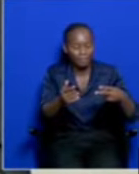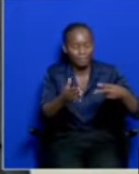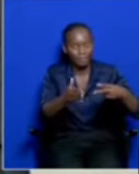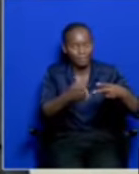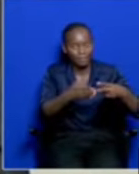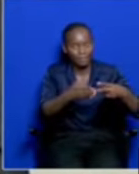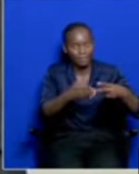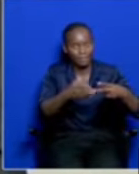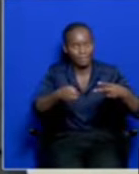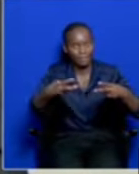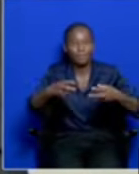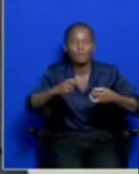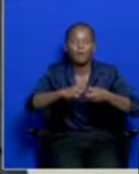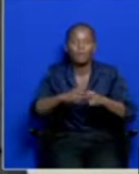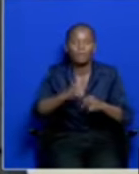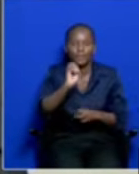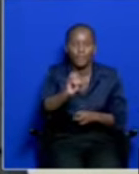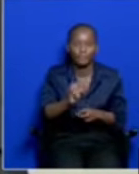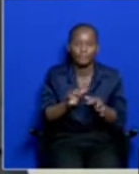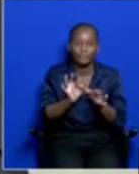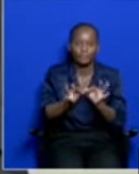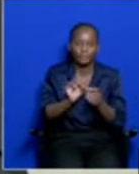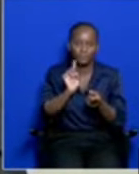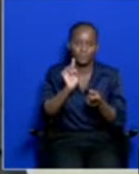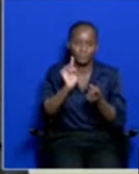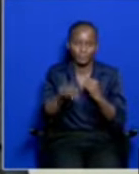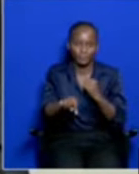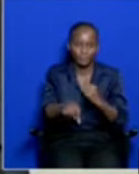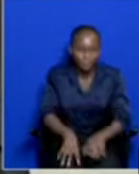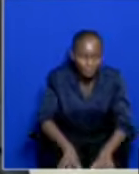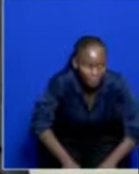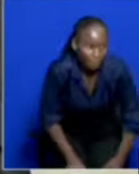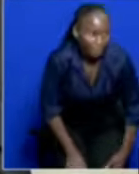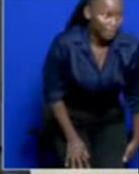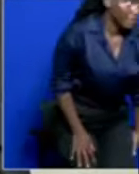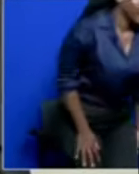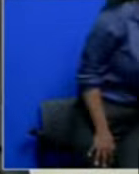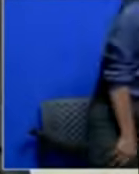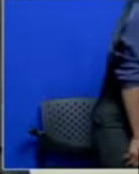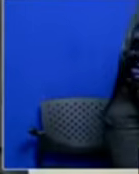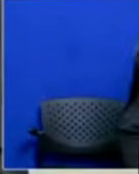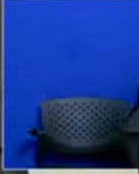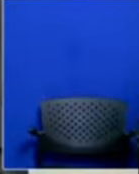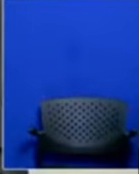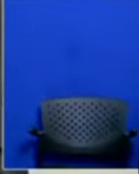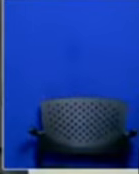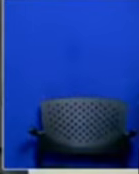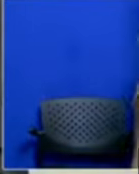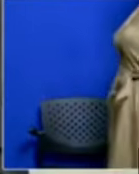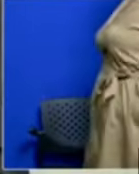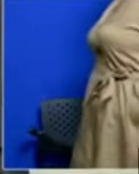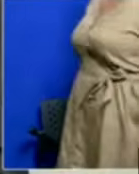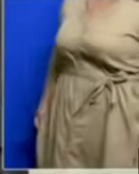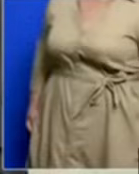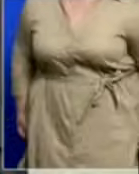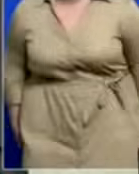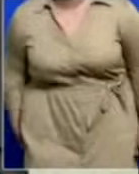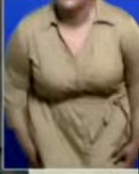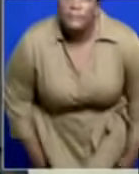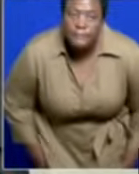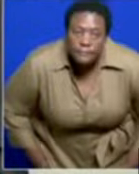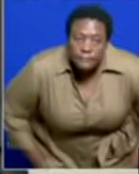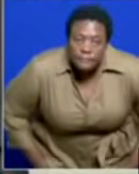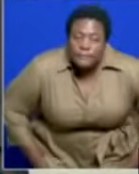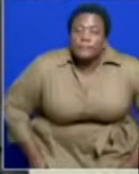The truck was moving in good condition, and it was intended to go to Mpumalanga, Akonuk, which is